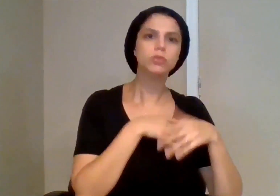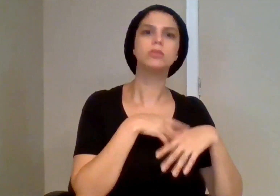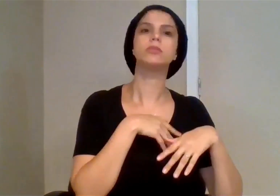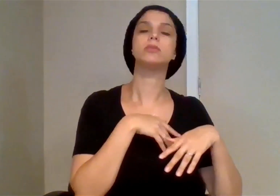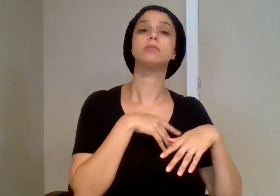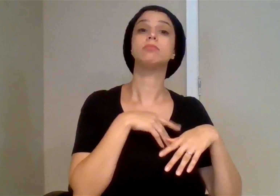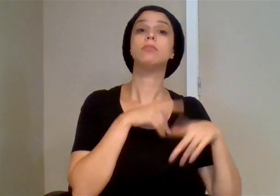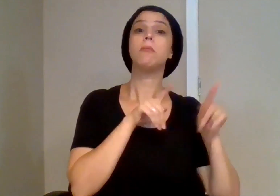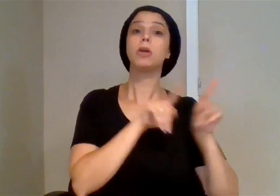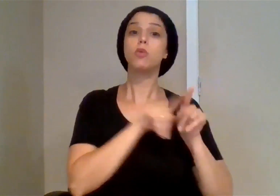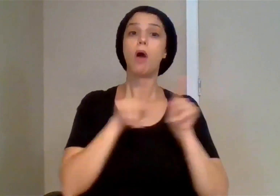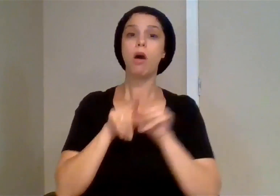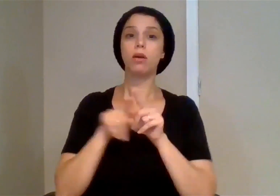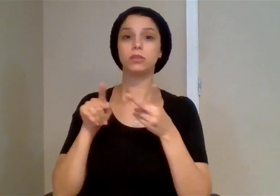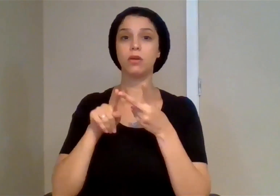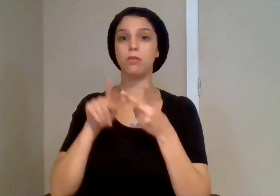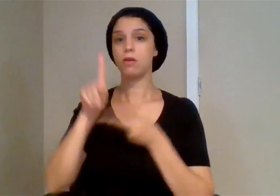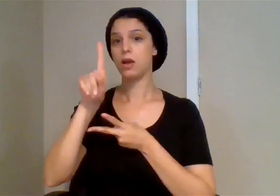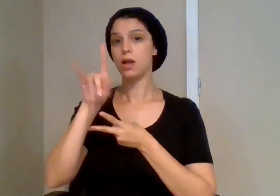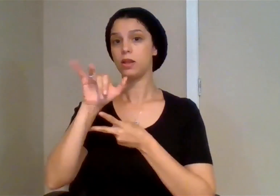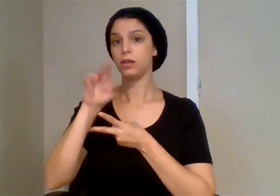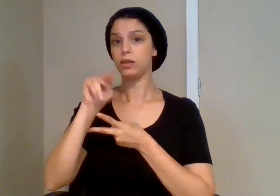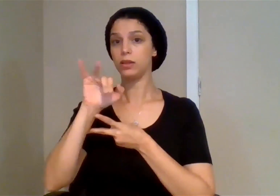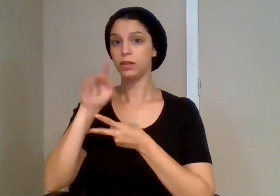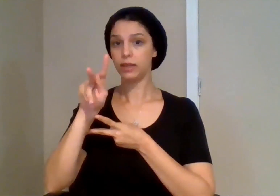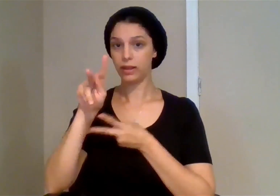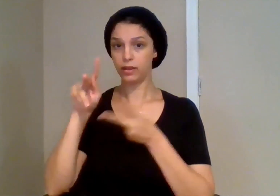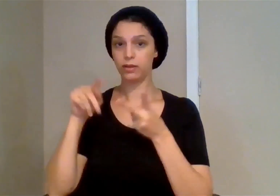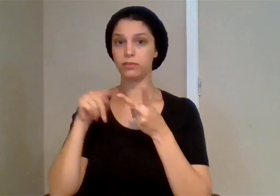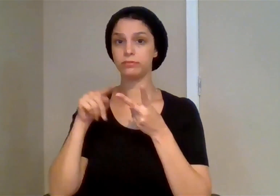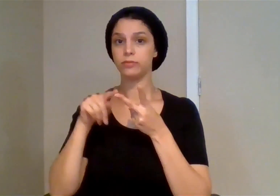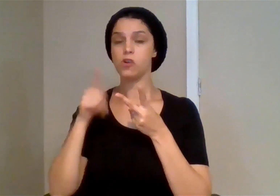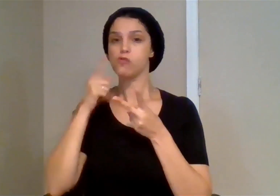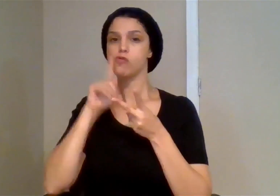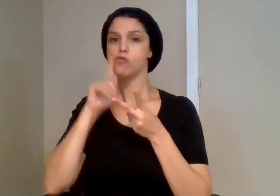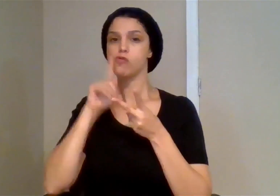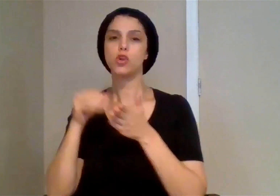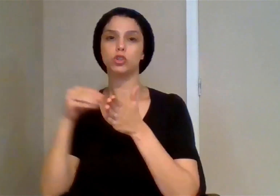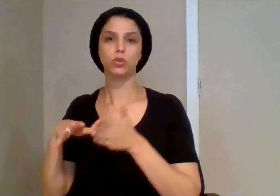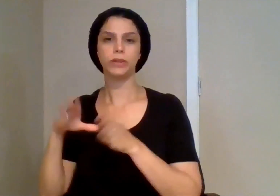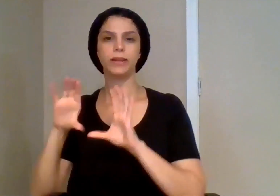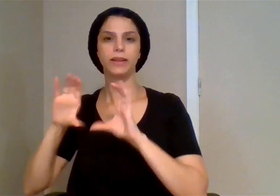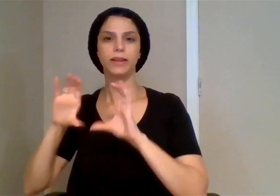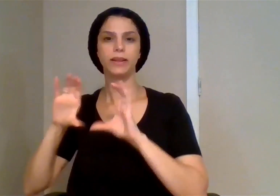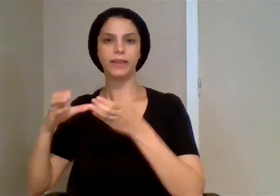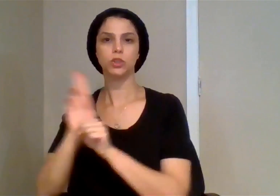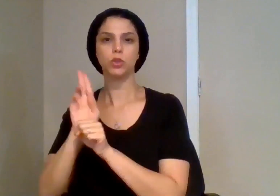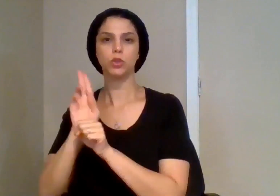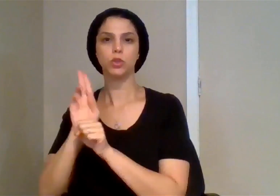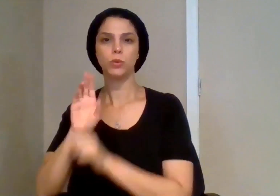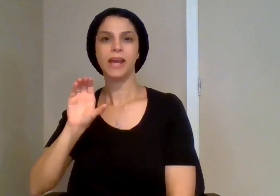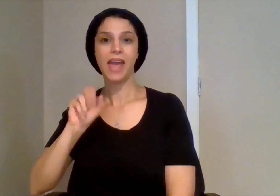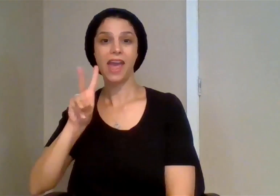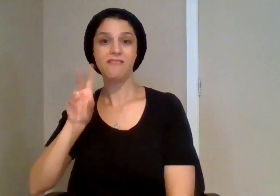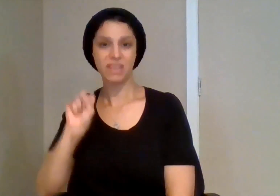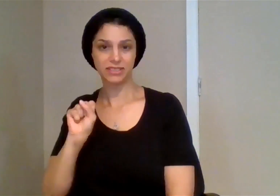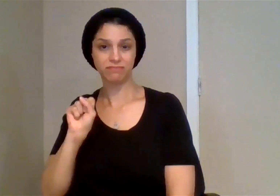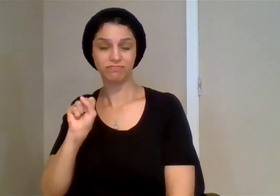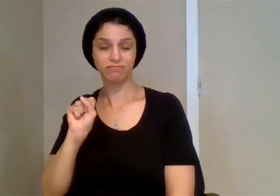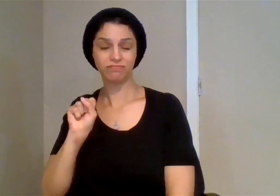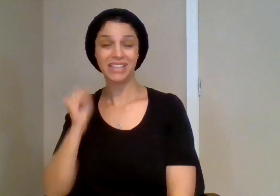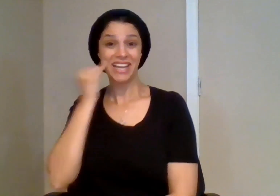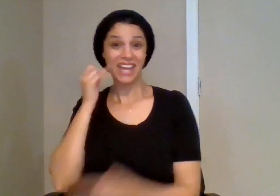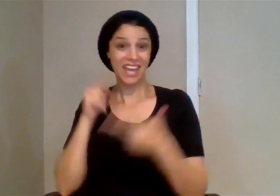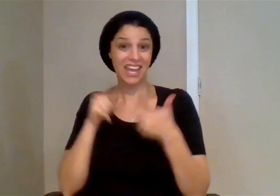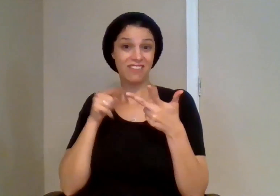will also have a link that will link you through into your child's courses in Canvas. As a parent, you may also want to download